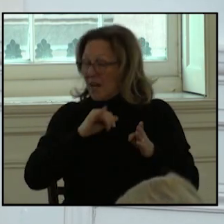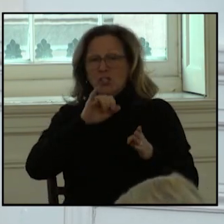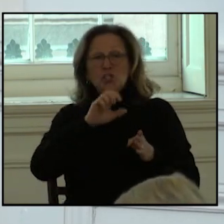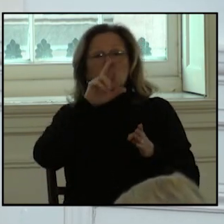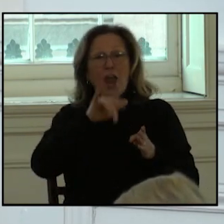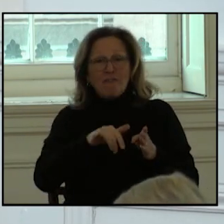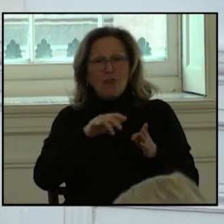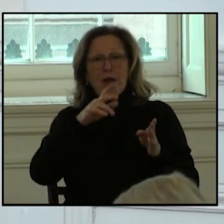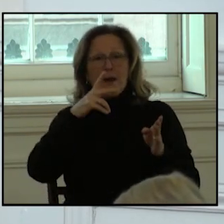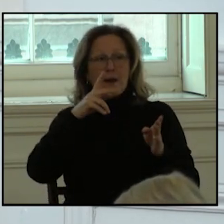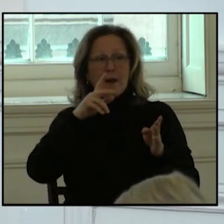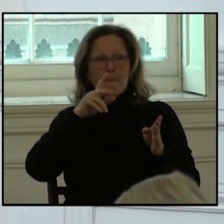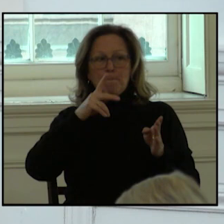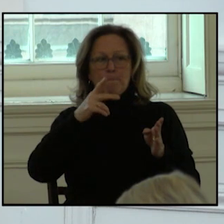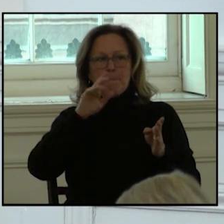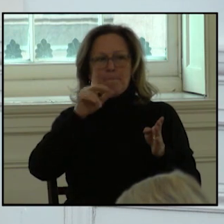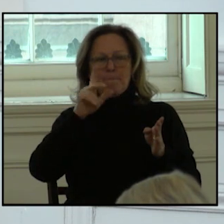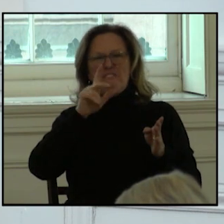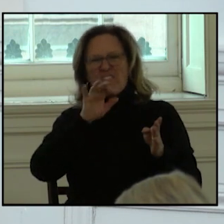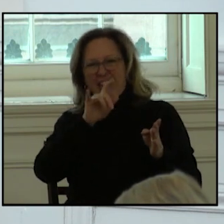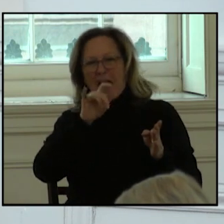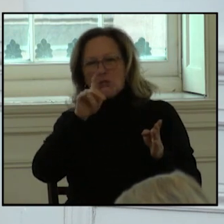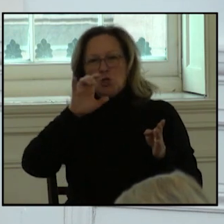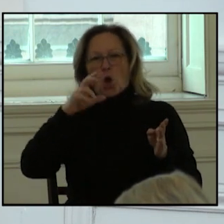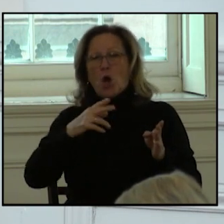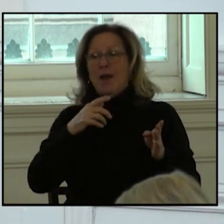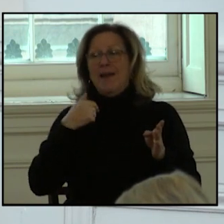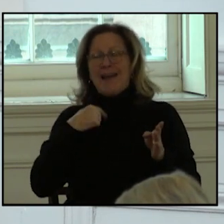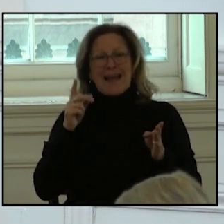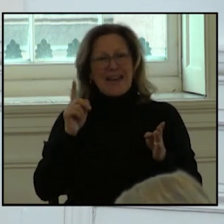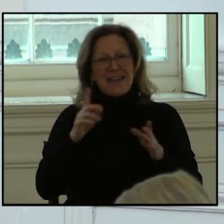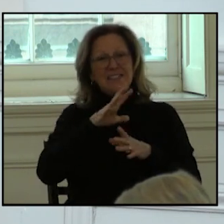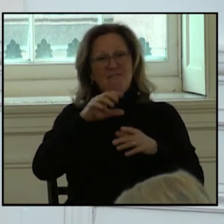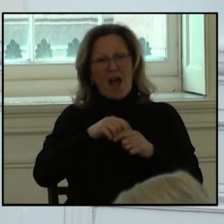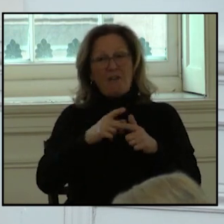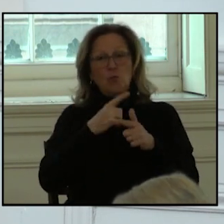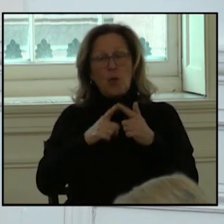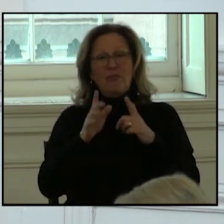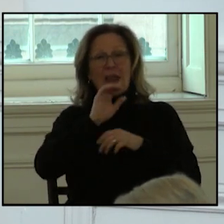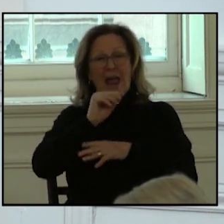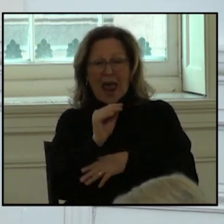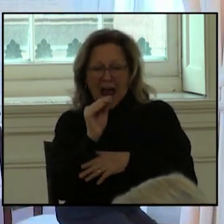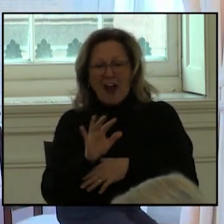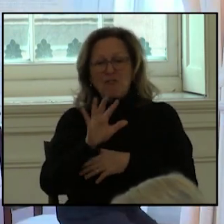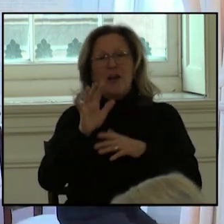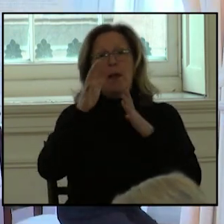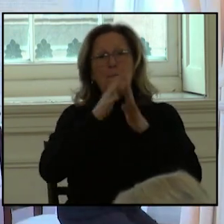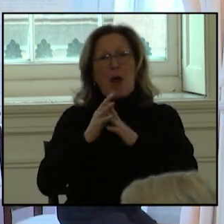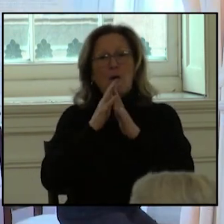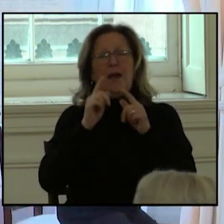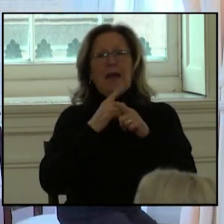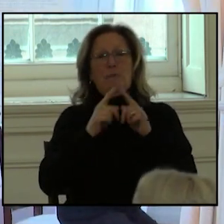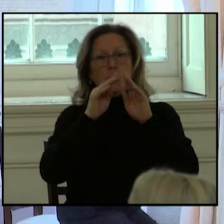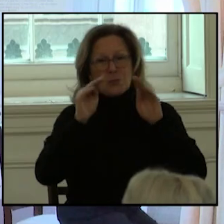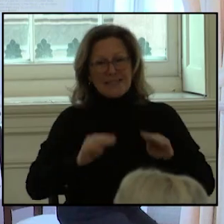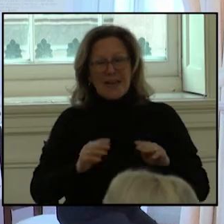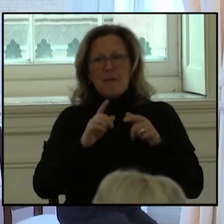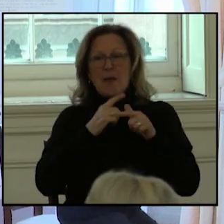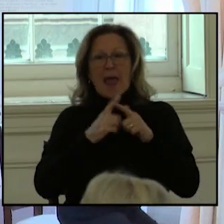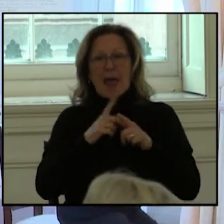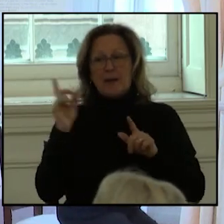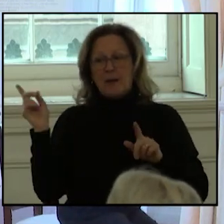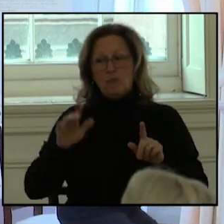and collector of the Ruby and Calvin Fletcher African American History Museum, is a lifelong resident who was raised in